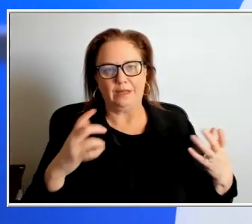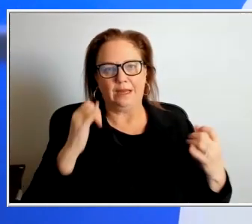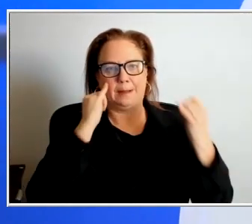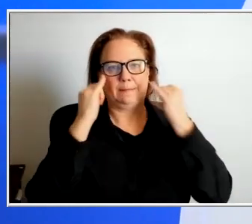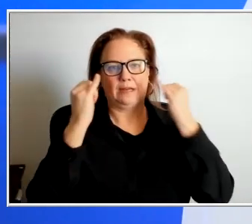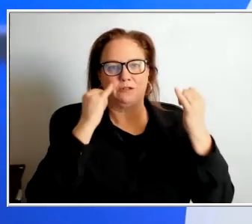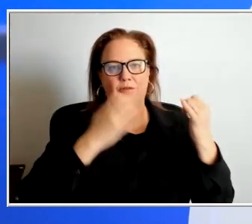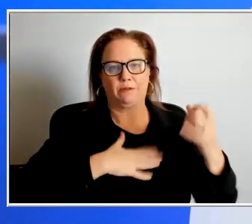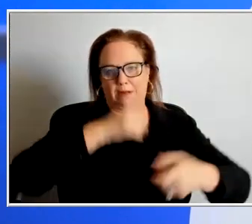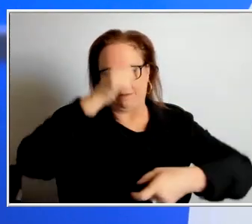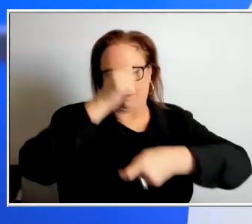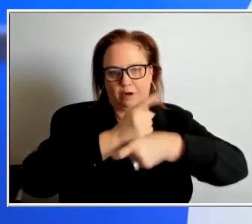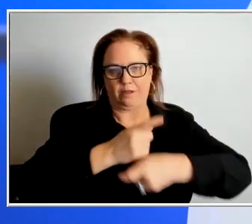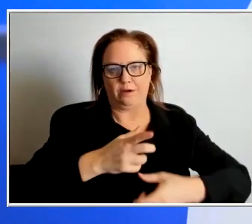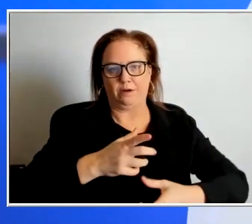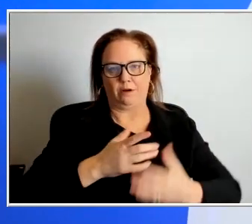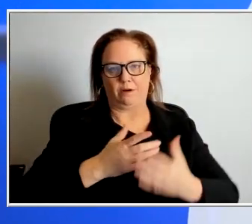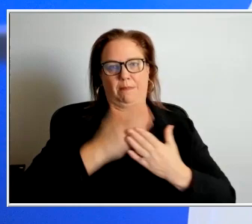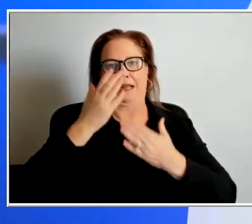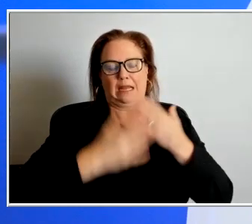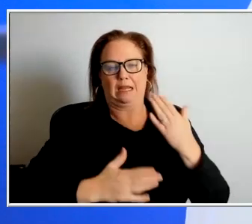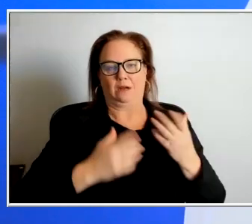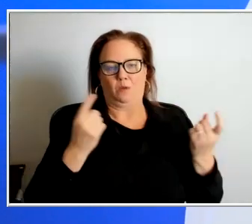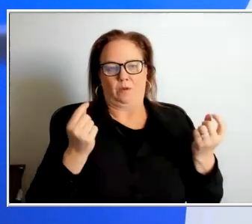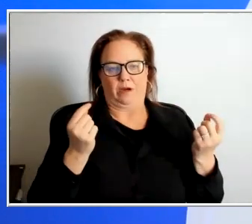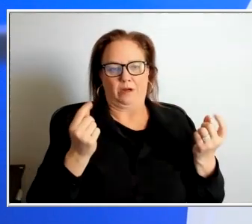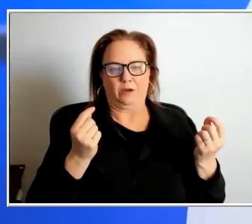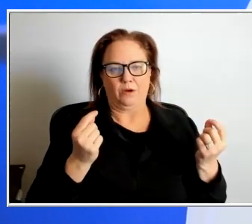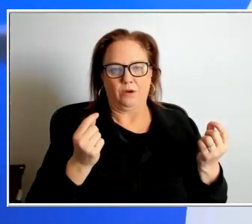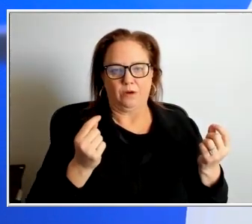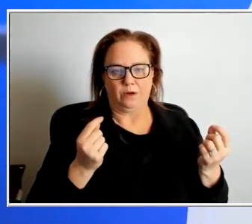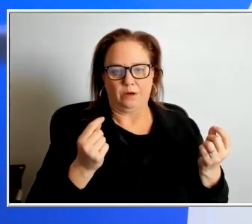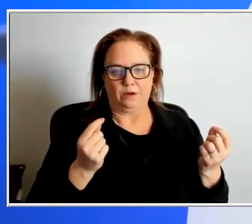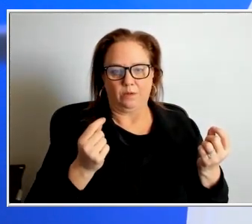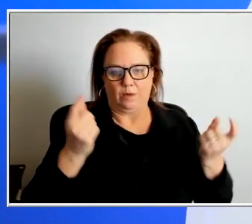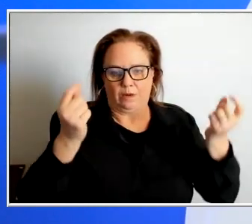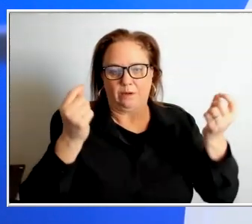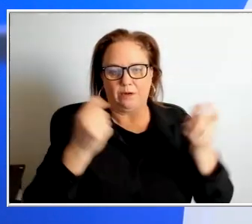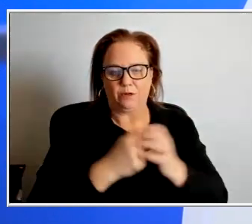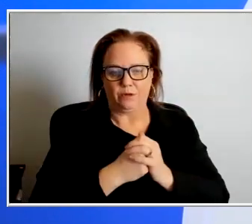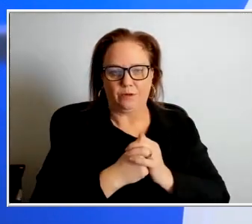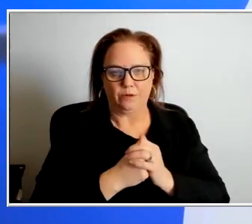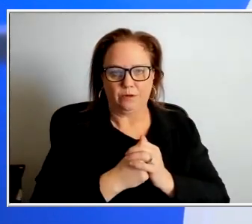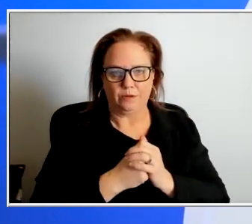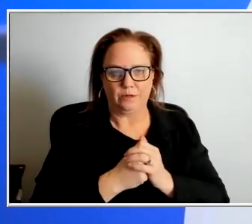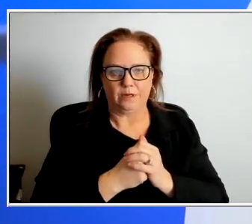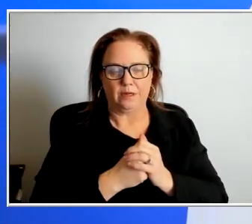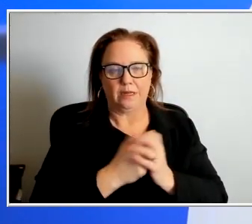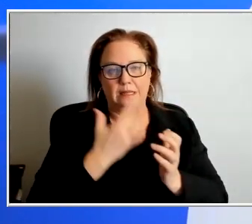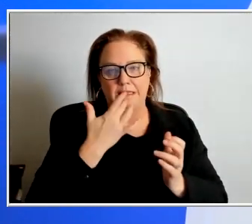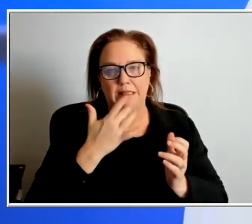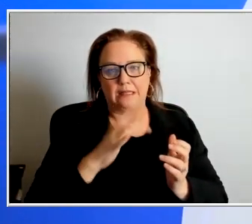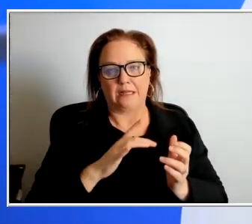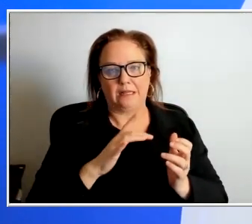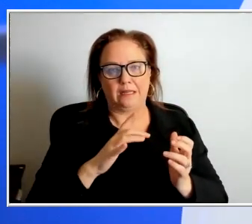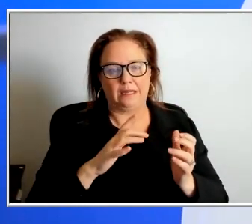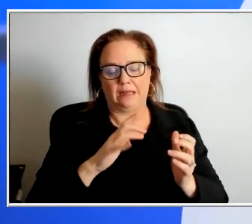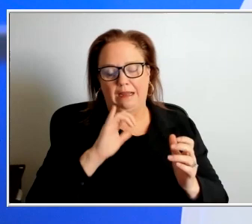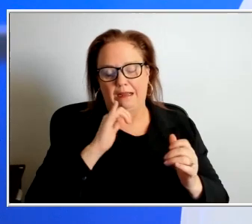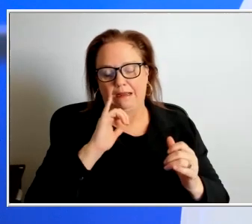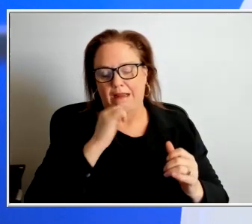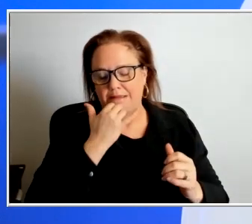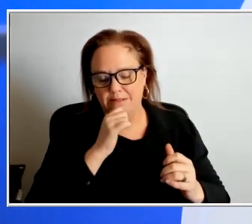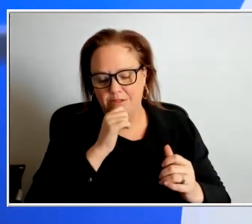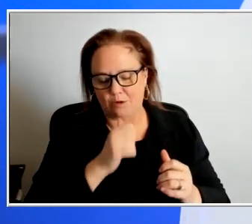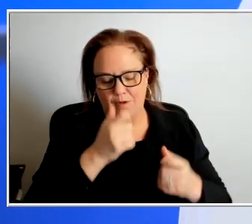my brother or if it was my hand, what would I want to have to be done? Fortunately, accidents don't happen like this every single